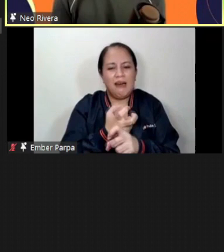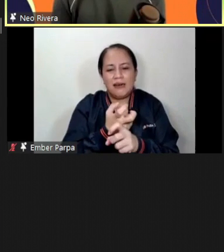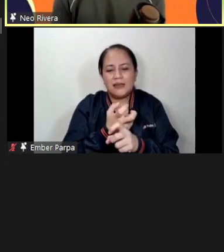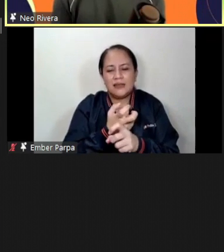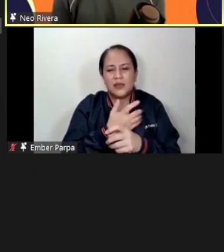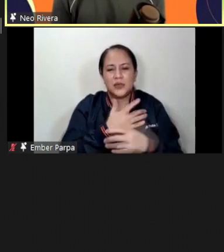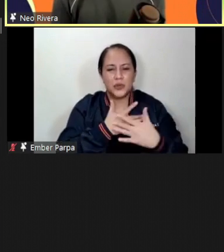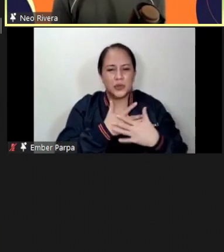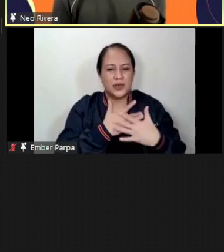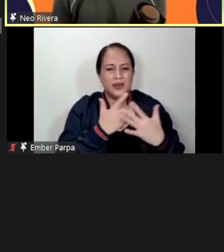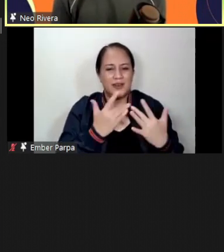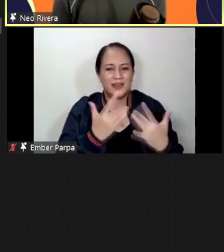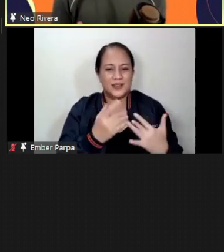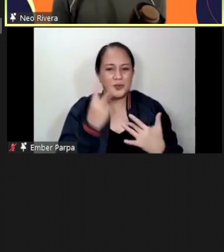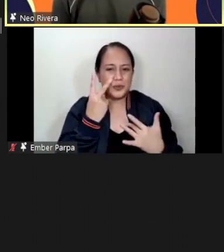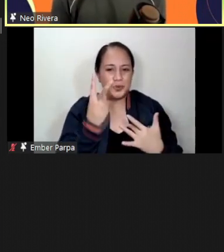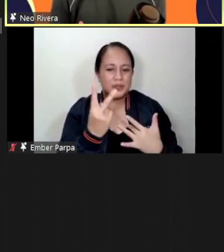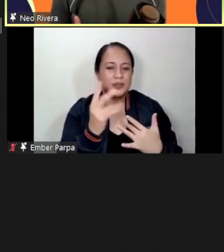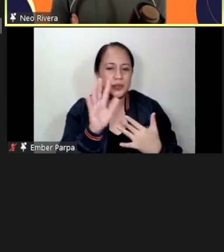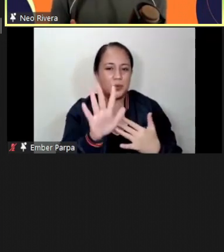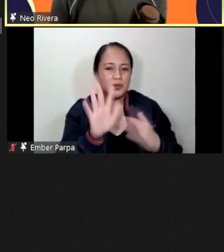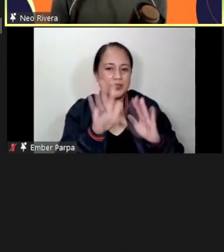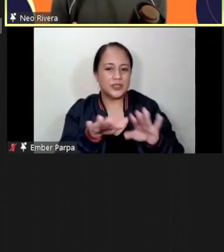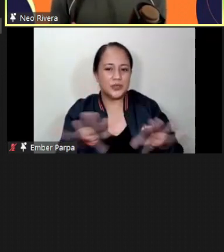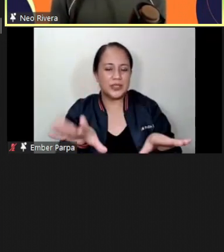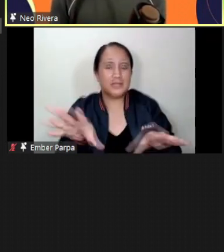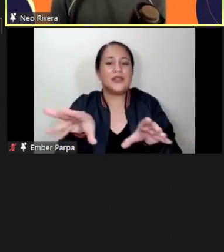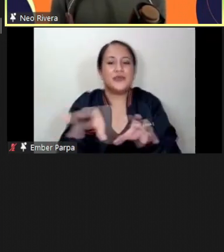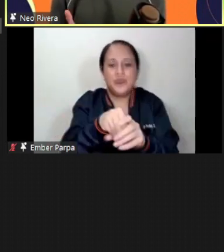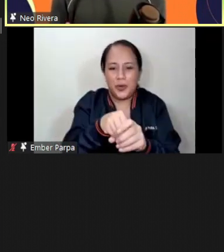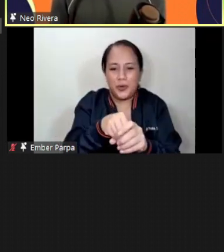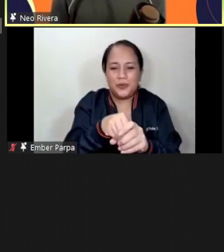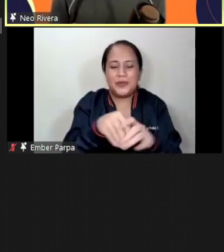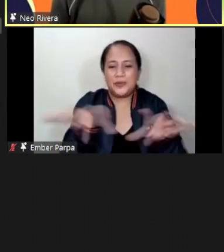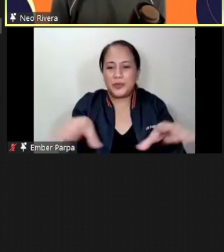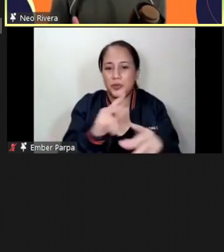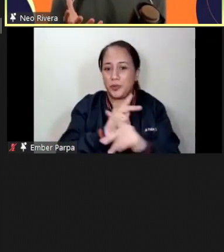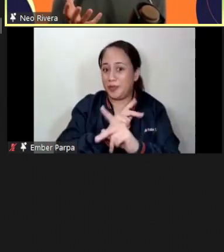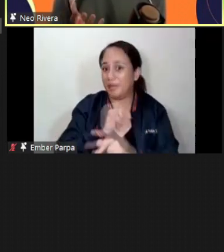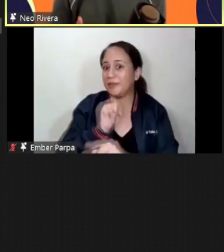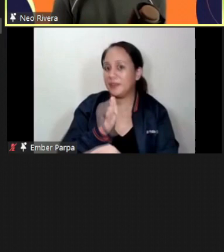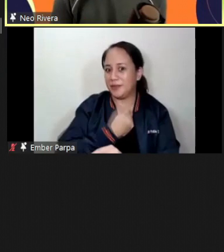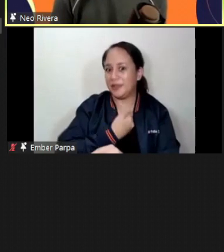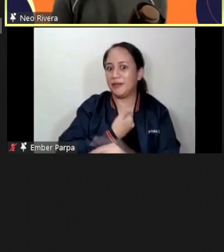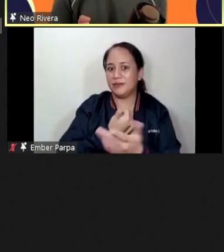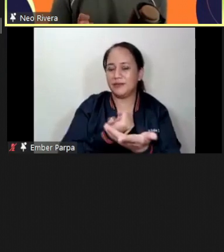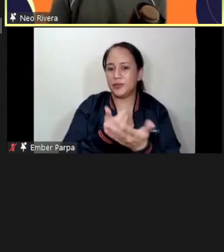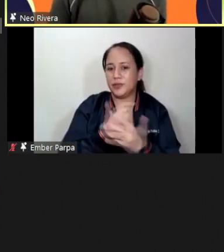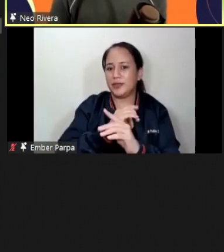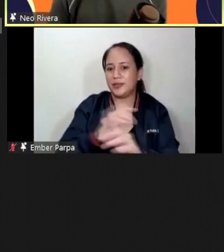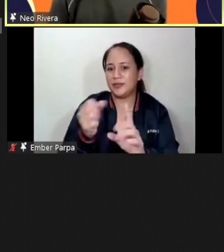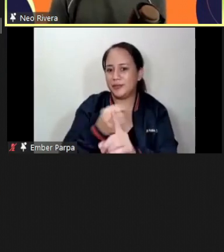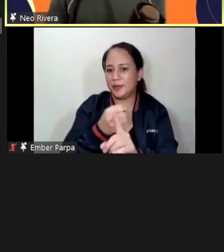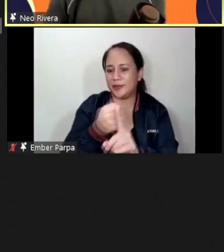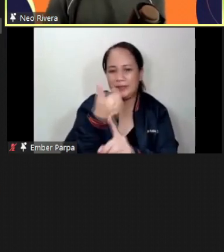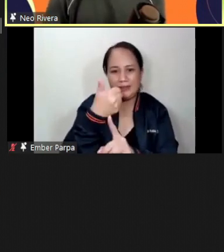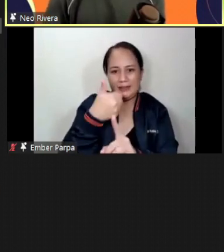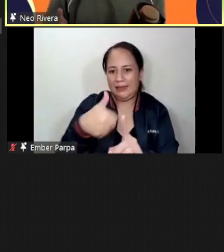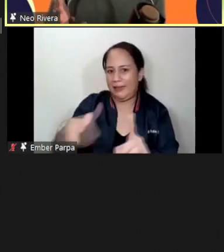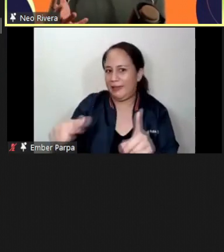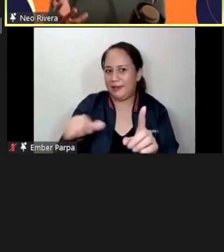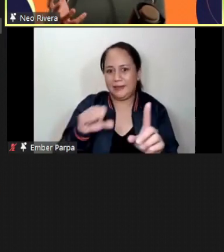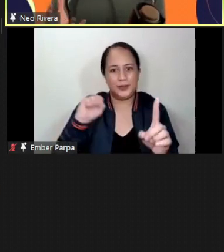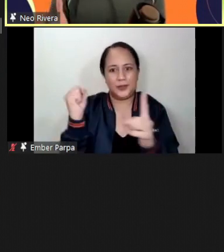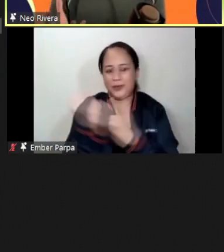heartwarming to see and hear children taking part in the action to protect themselves against violence in any setting. And